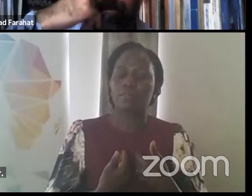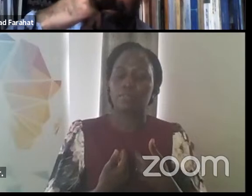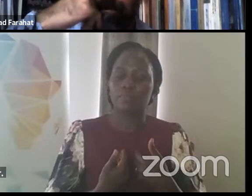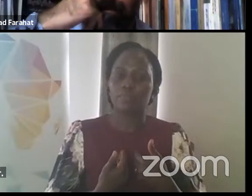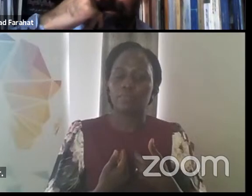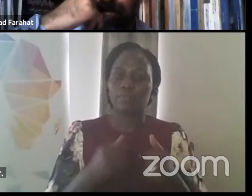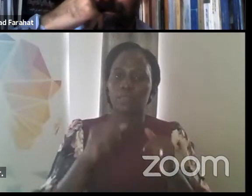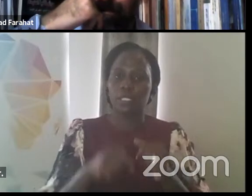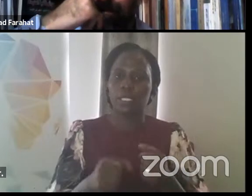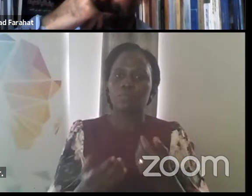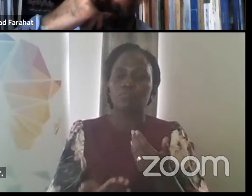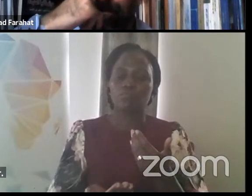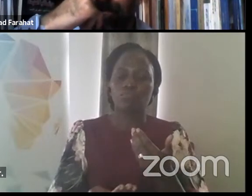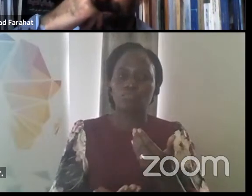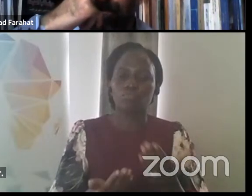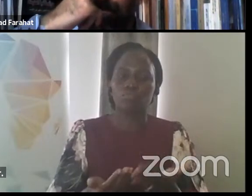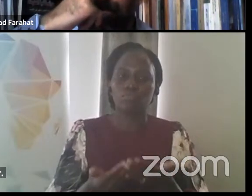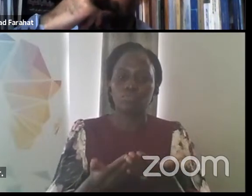prosecute or like charge